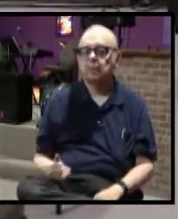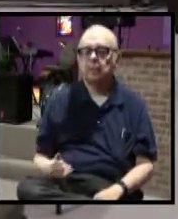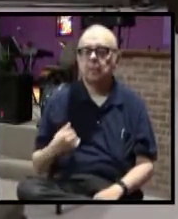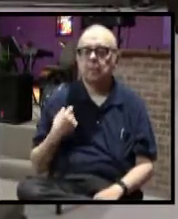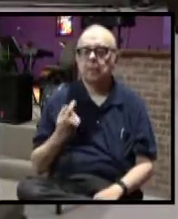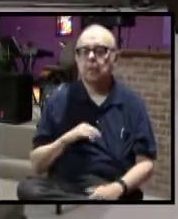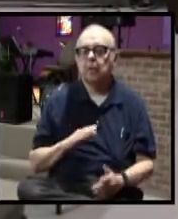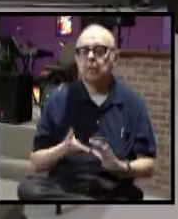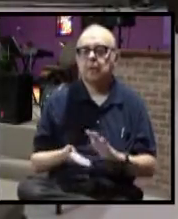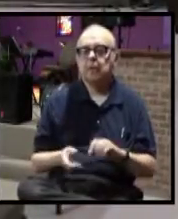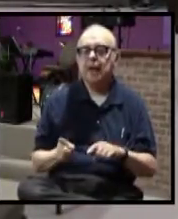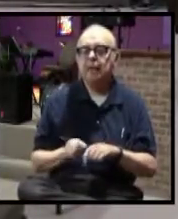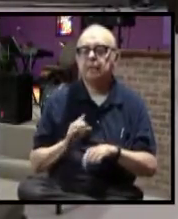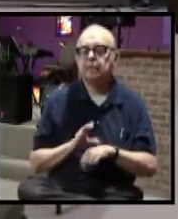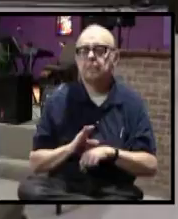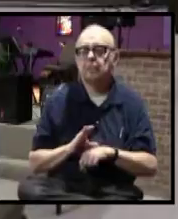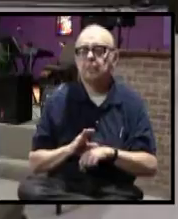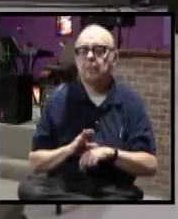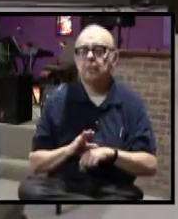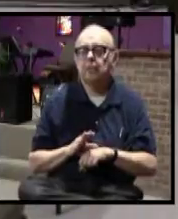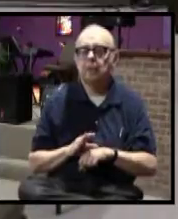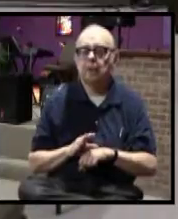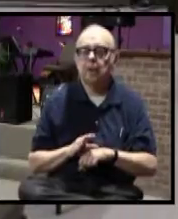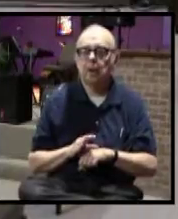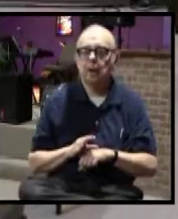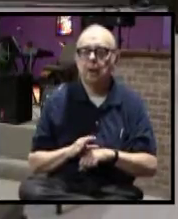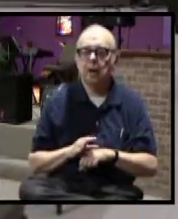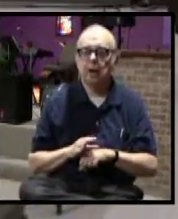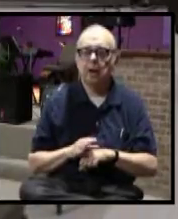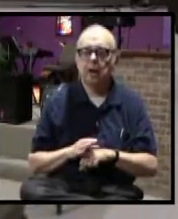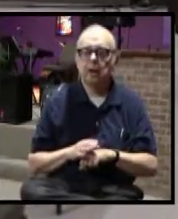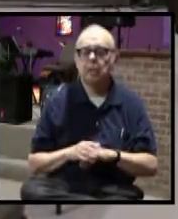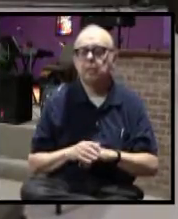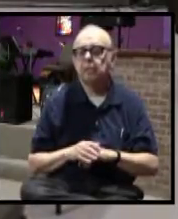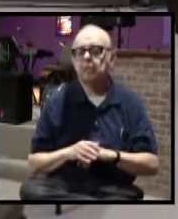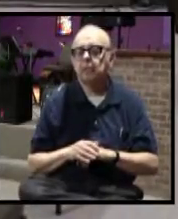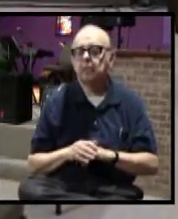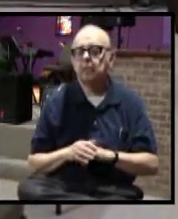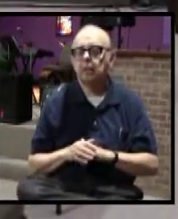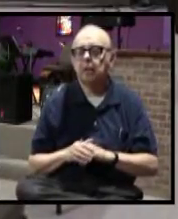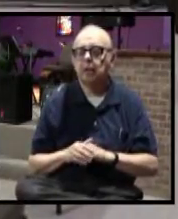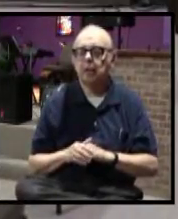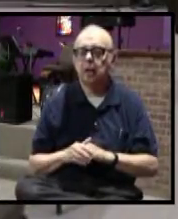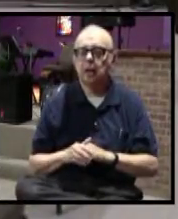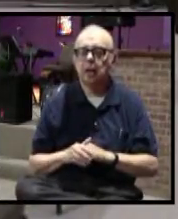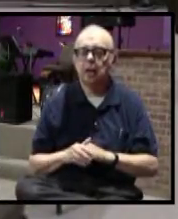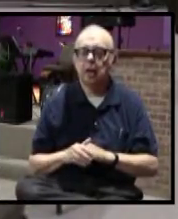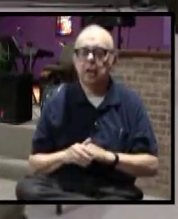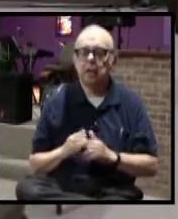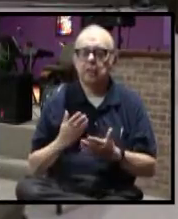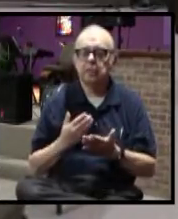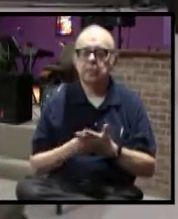But the question is, what are we going to become as a church? How do we, what are we going to be known as?